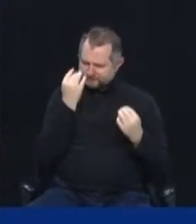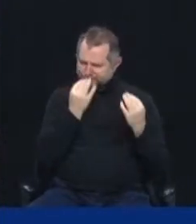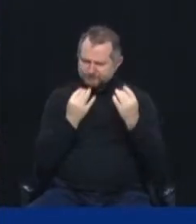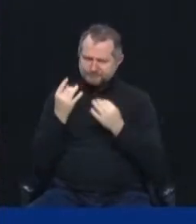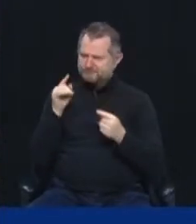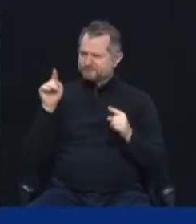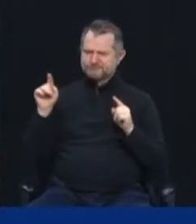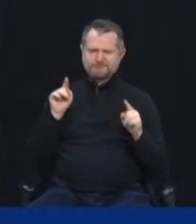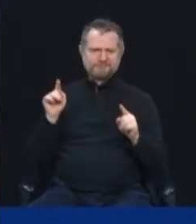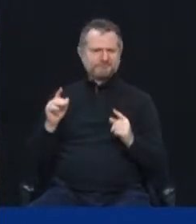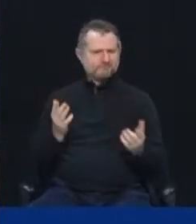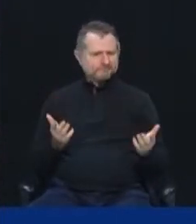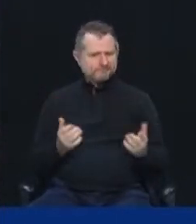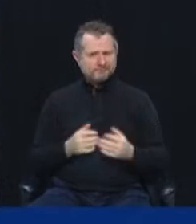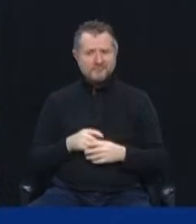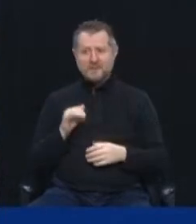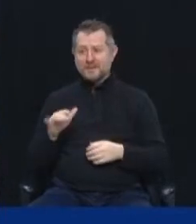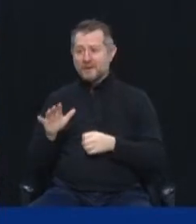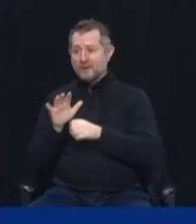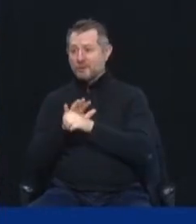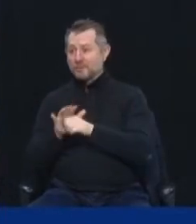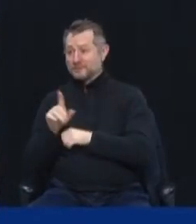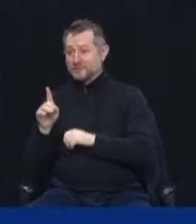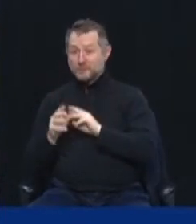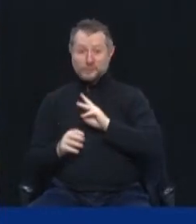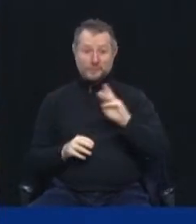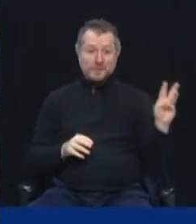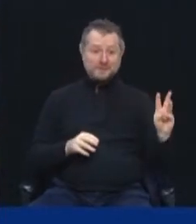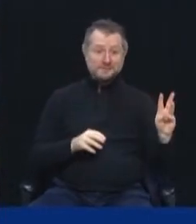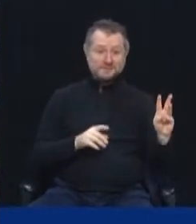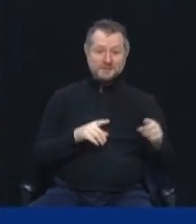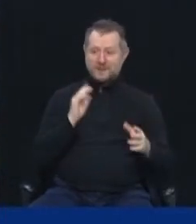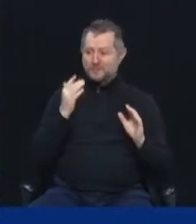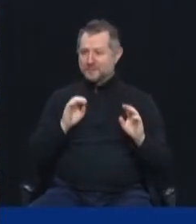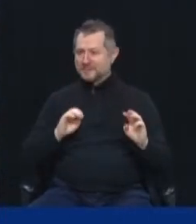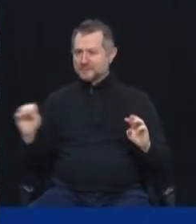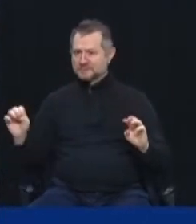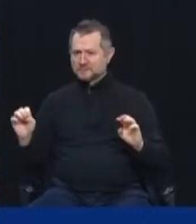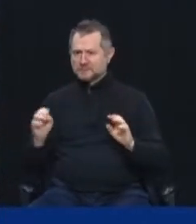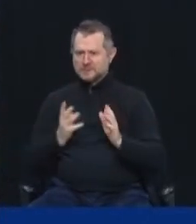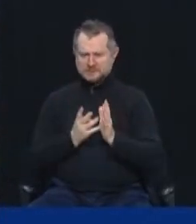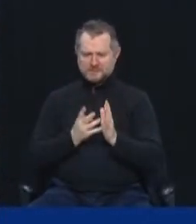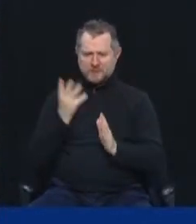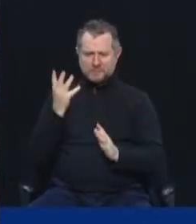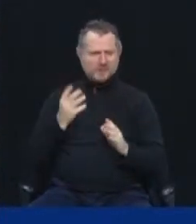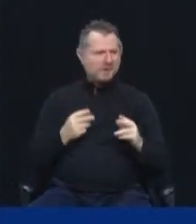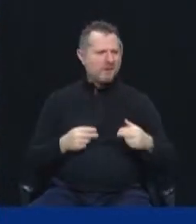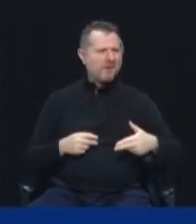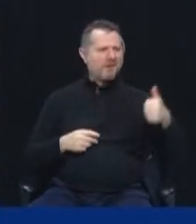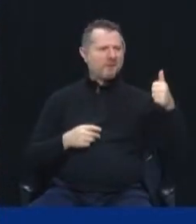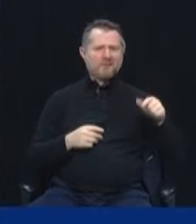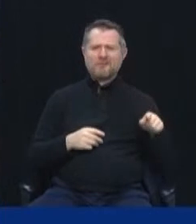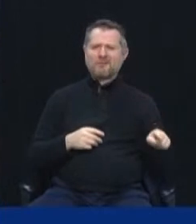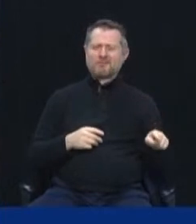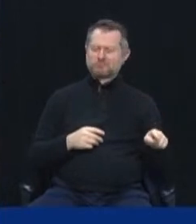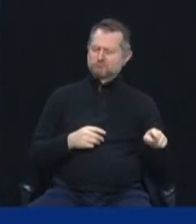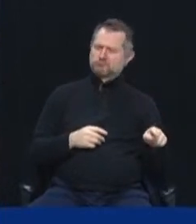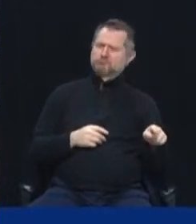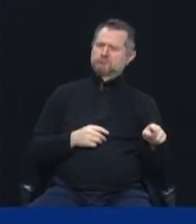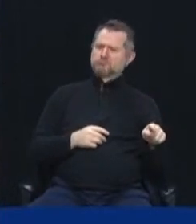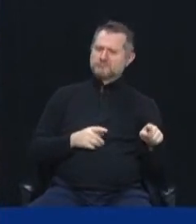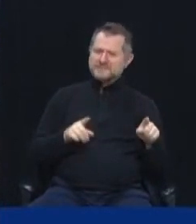4 times the positivity of other parts of the state. How can that be? It's the same state, same message,